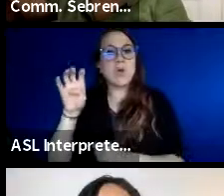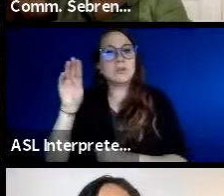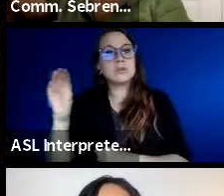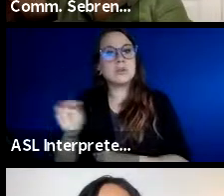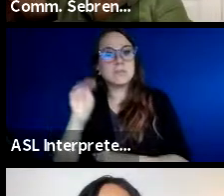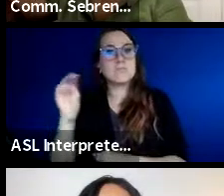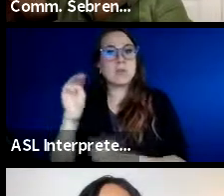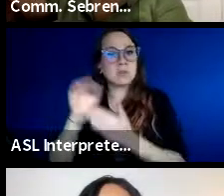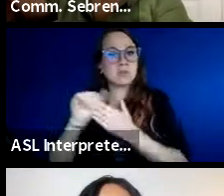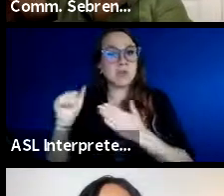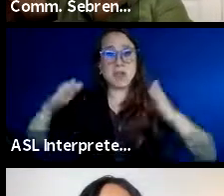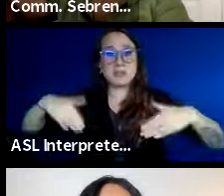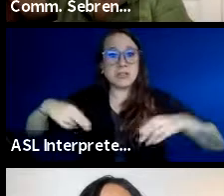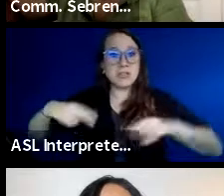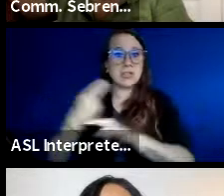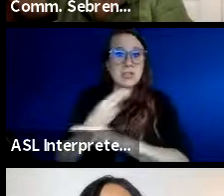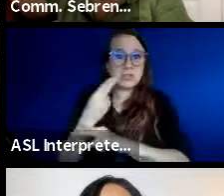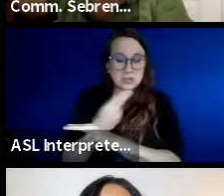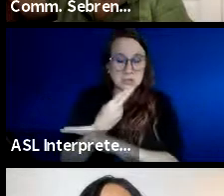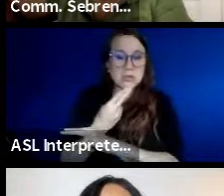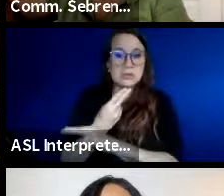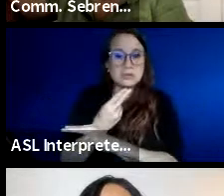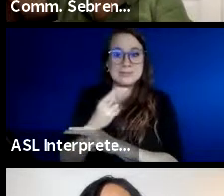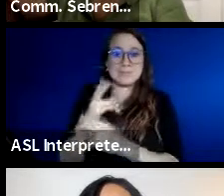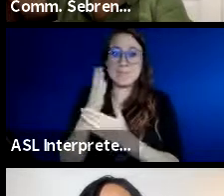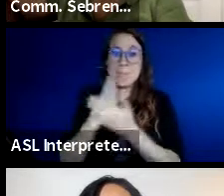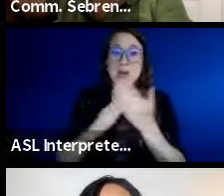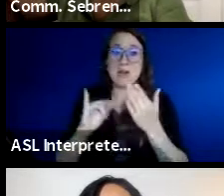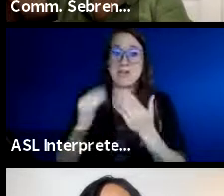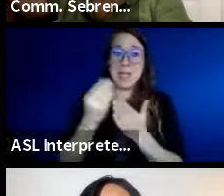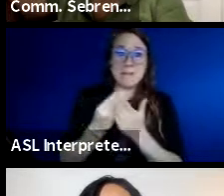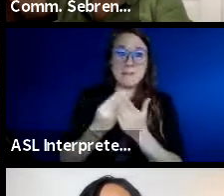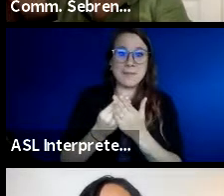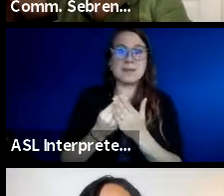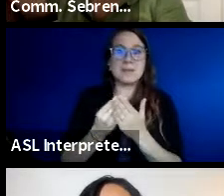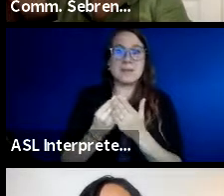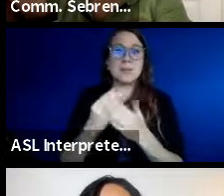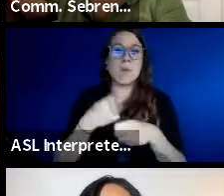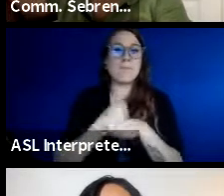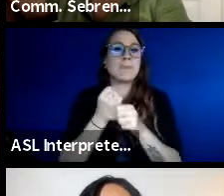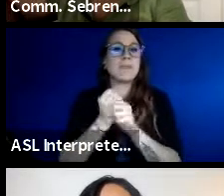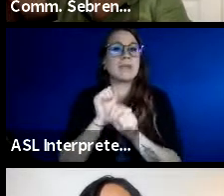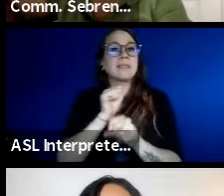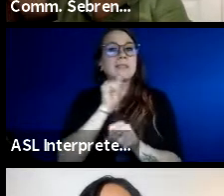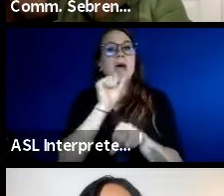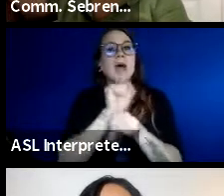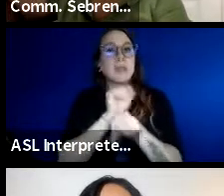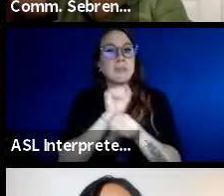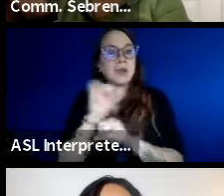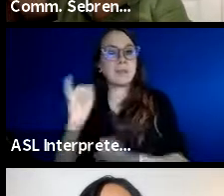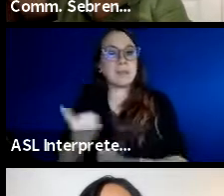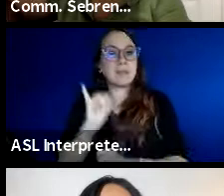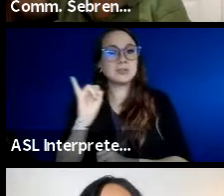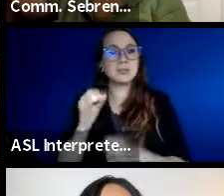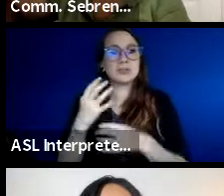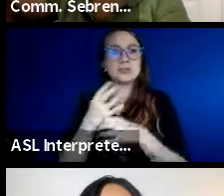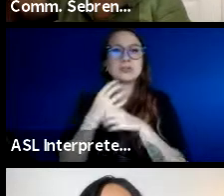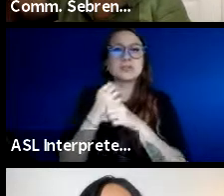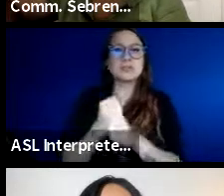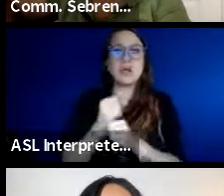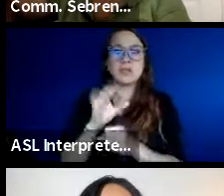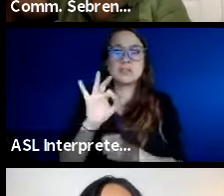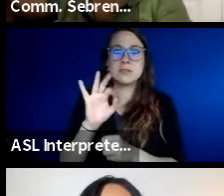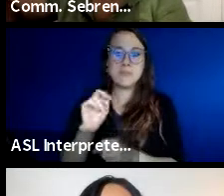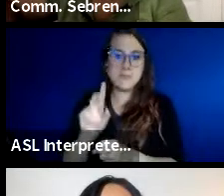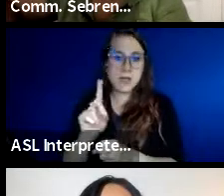unused, part of that surplus is going to make the unemployment insurance trust fund